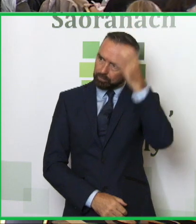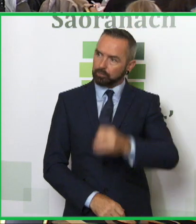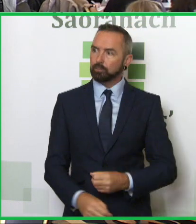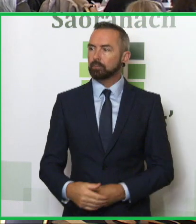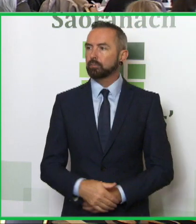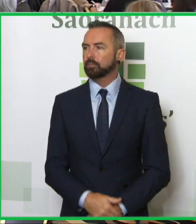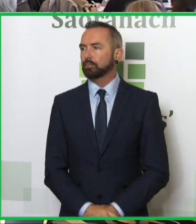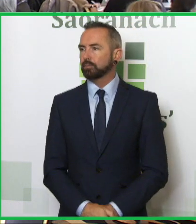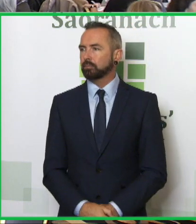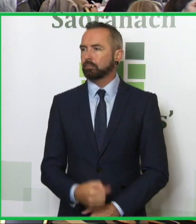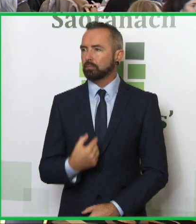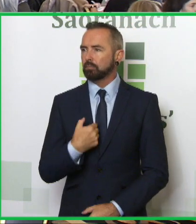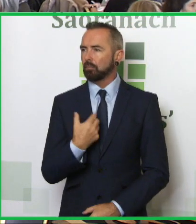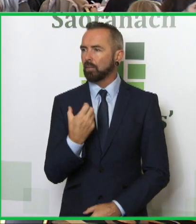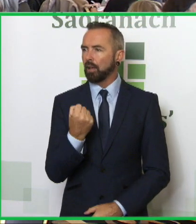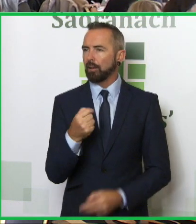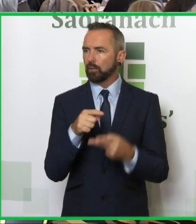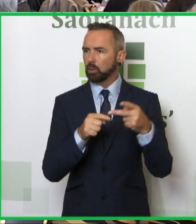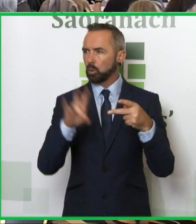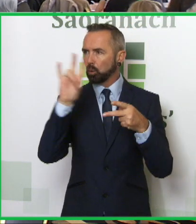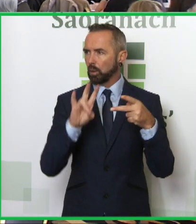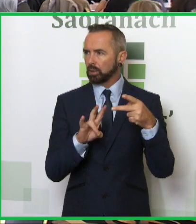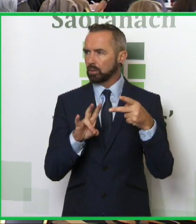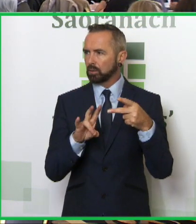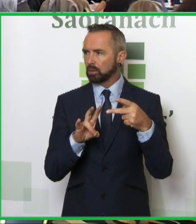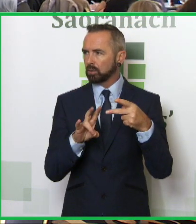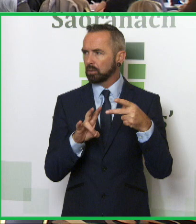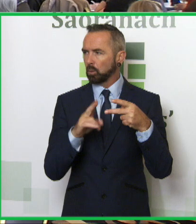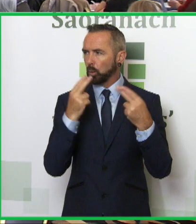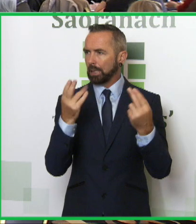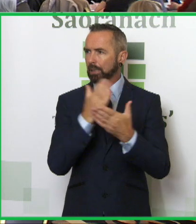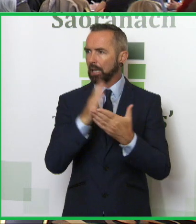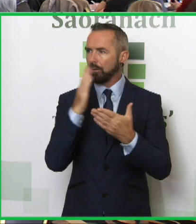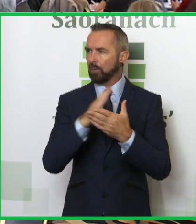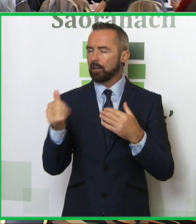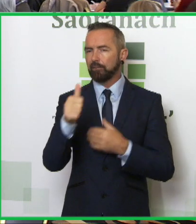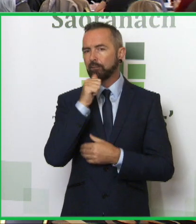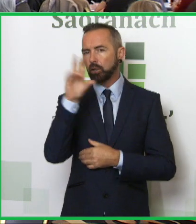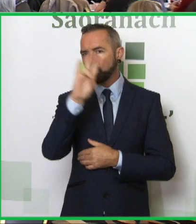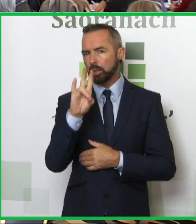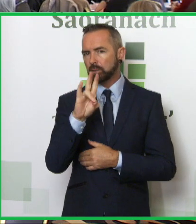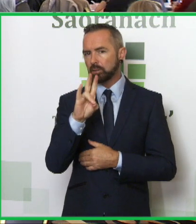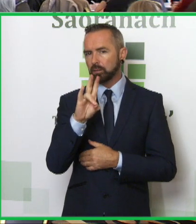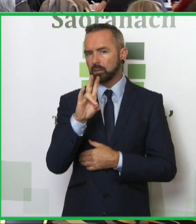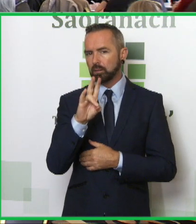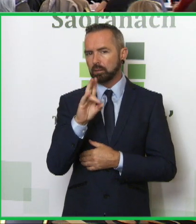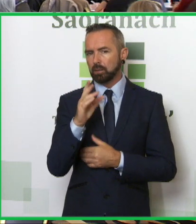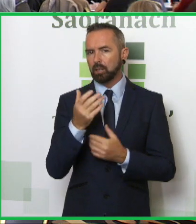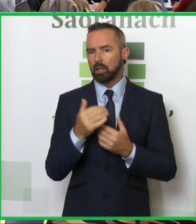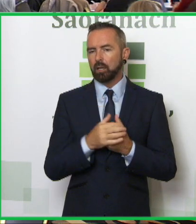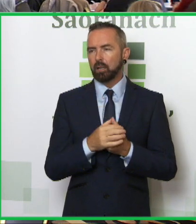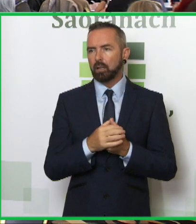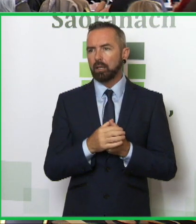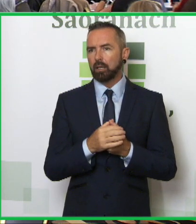Sorry, I just have two questions here that need your clarifications. And one is the likely to be in